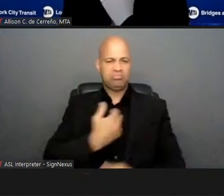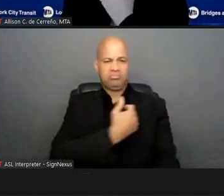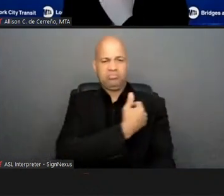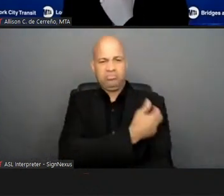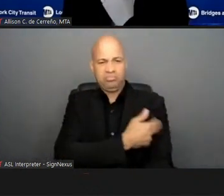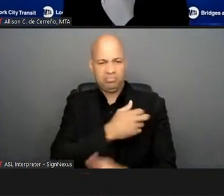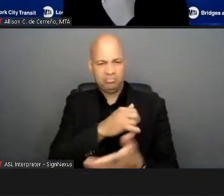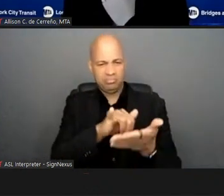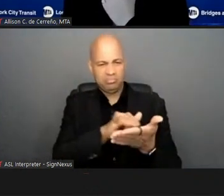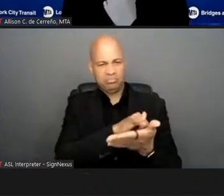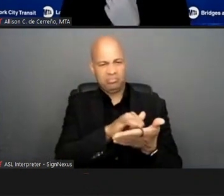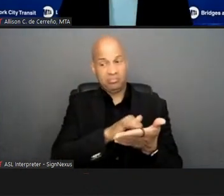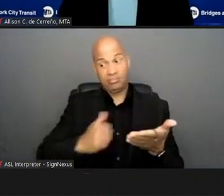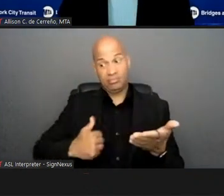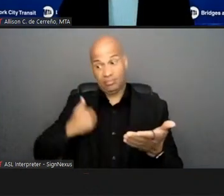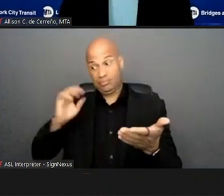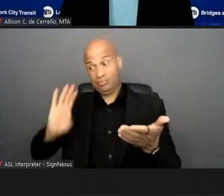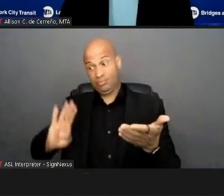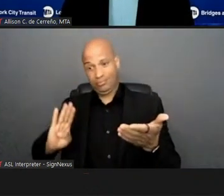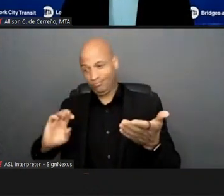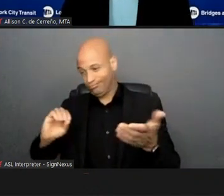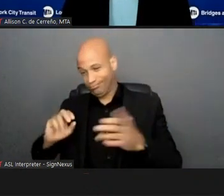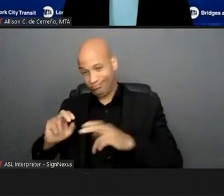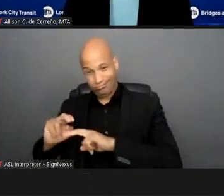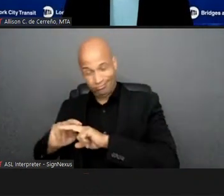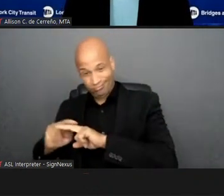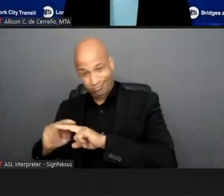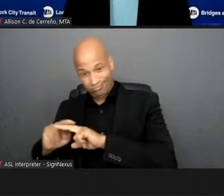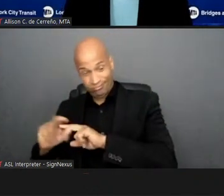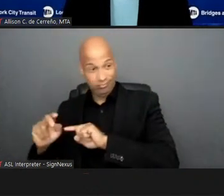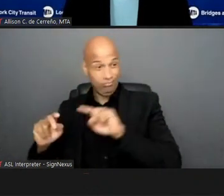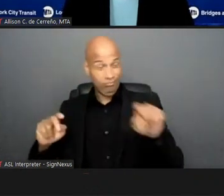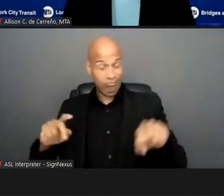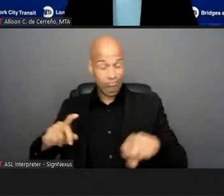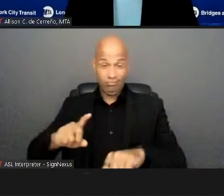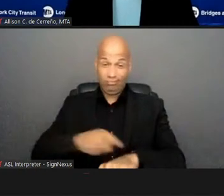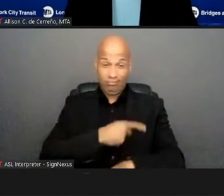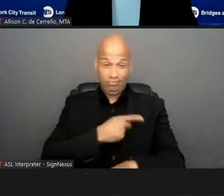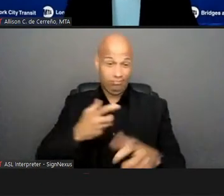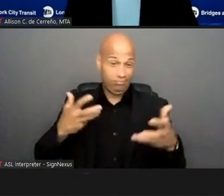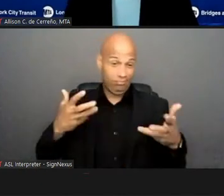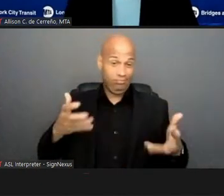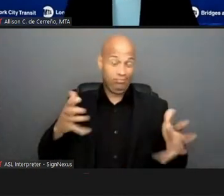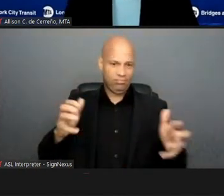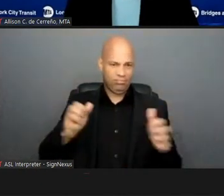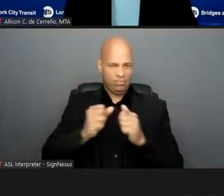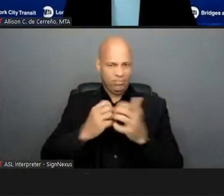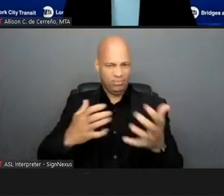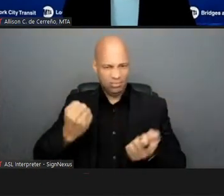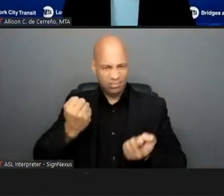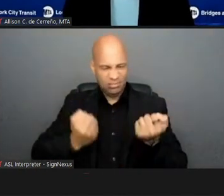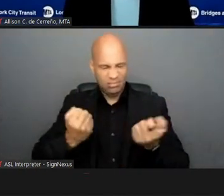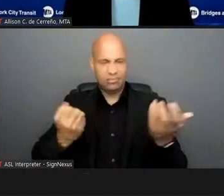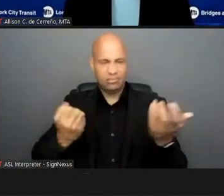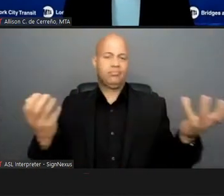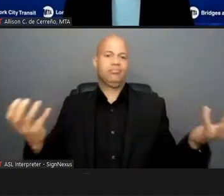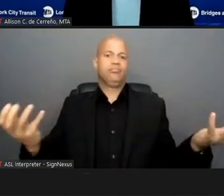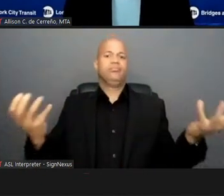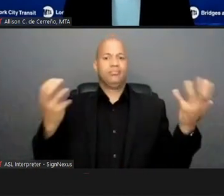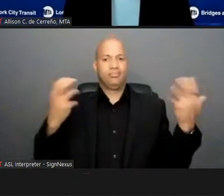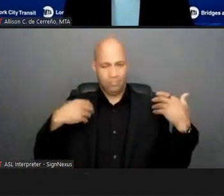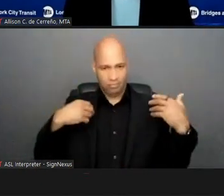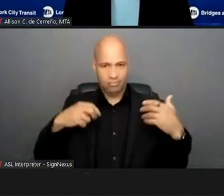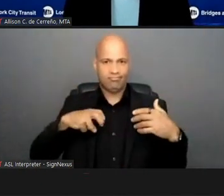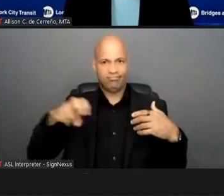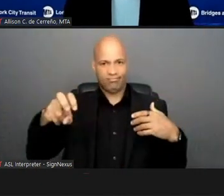in an area that has no train next to it my commute to work as long as is but without the car it will be even longer requiring multiple